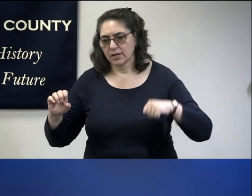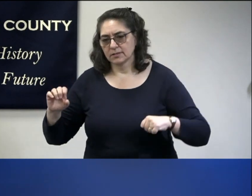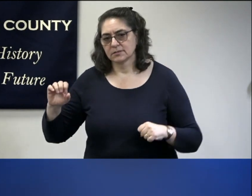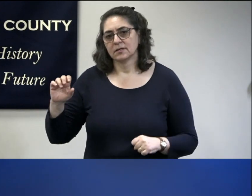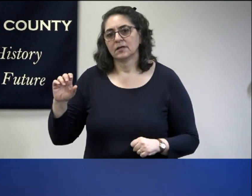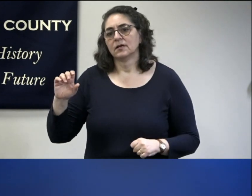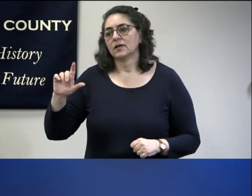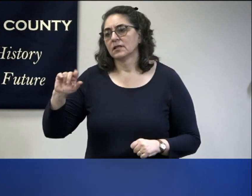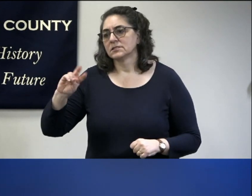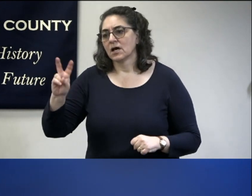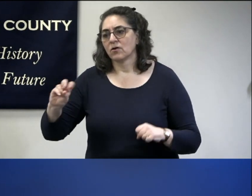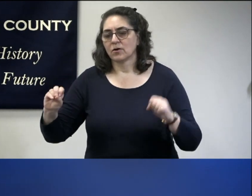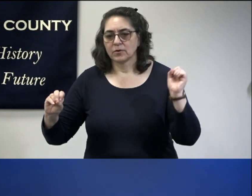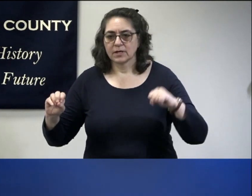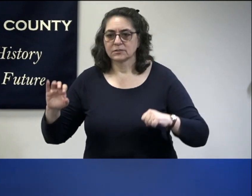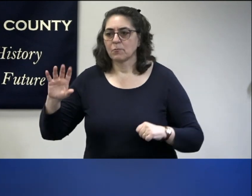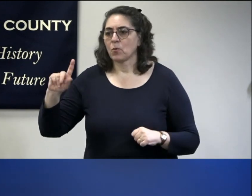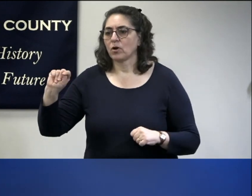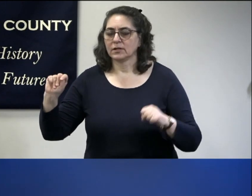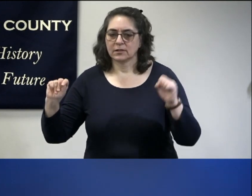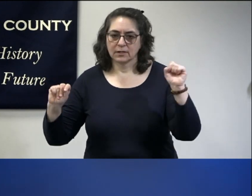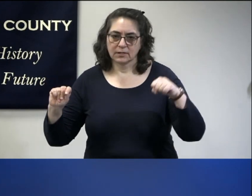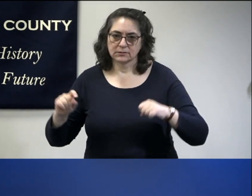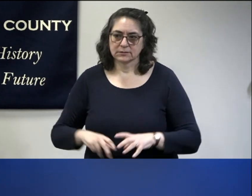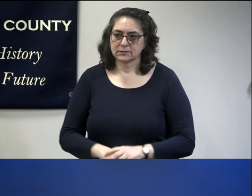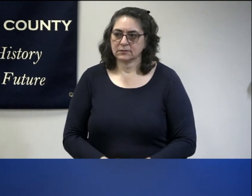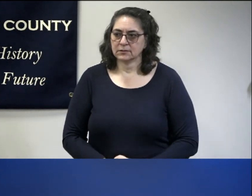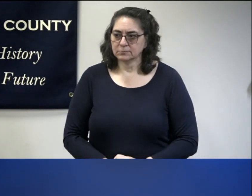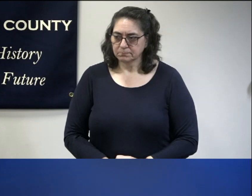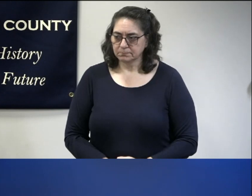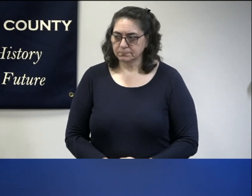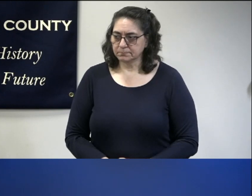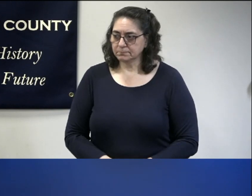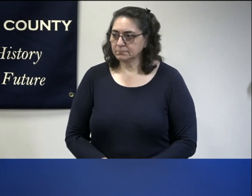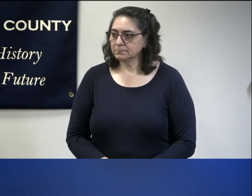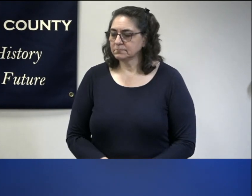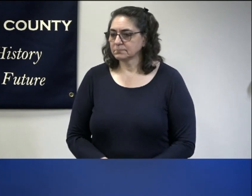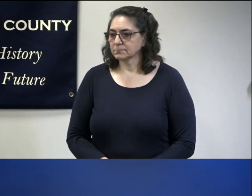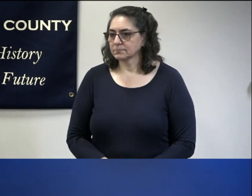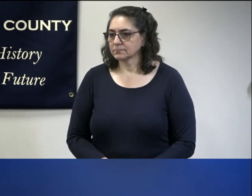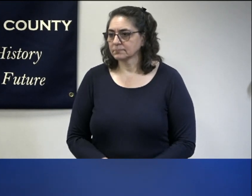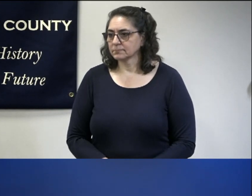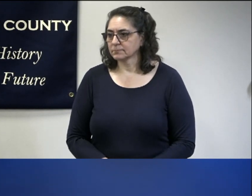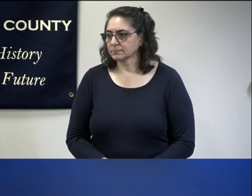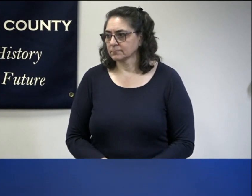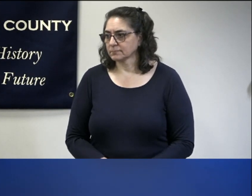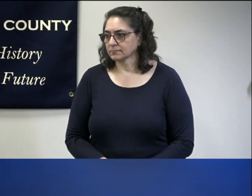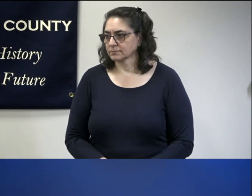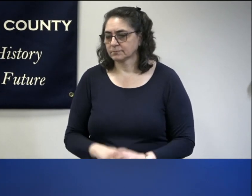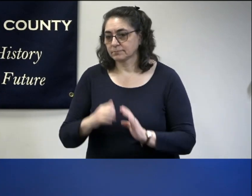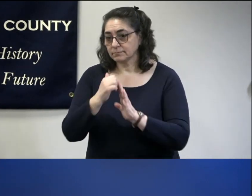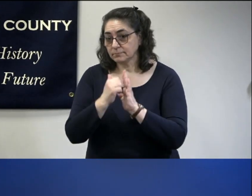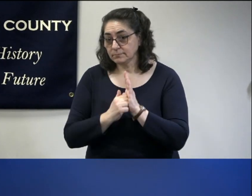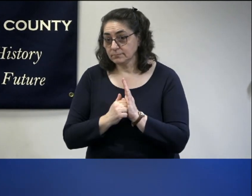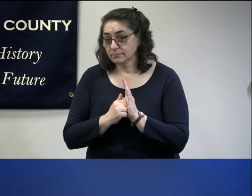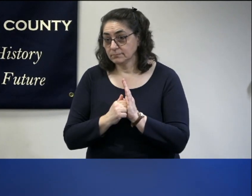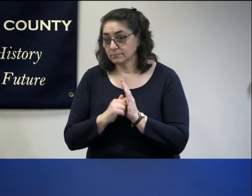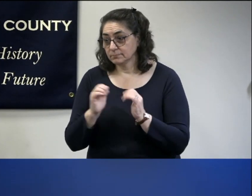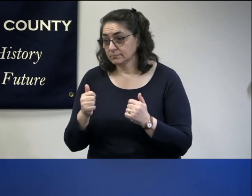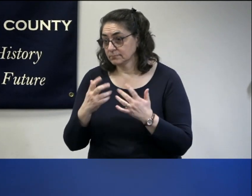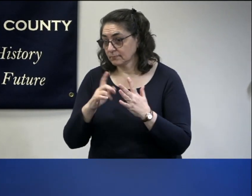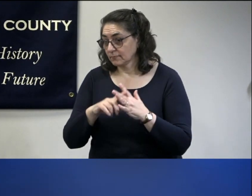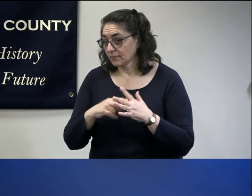Director Lazara? Yes. Director Bartlett? Yes. That brings it to letter M, the consent agenda. Council, any late starters